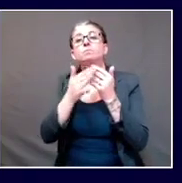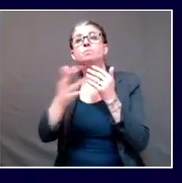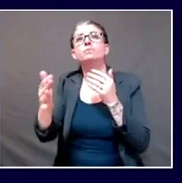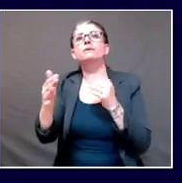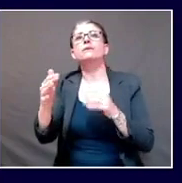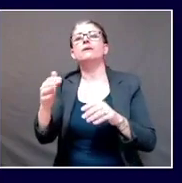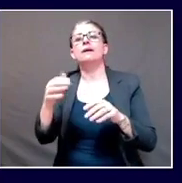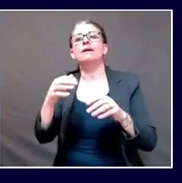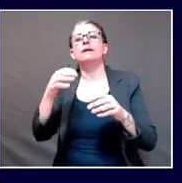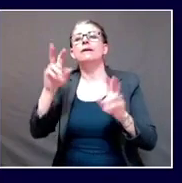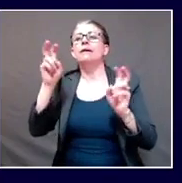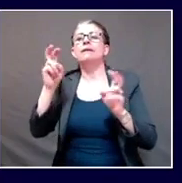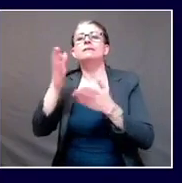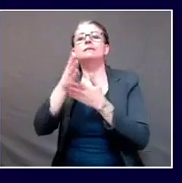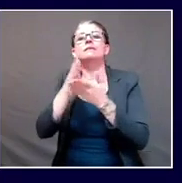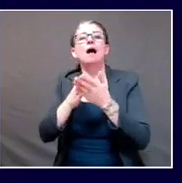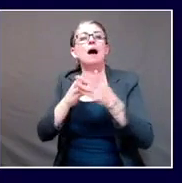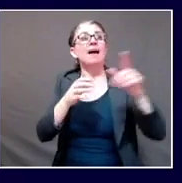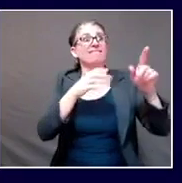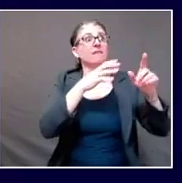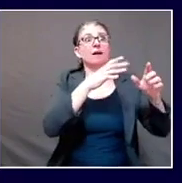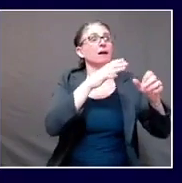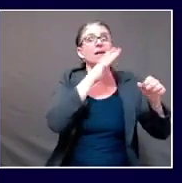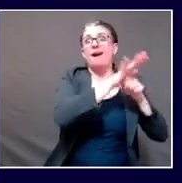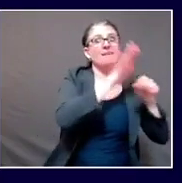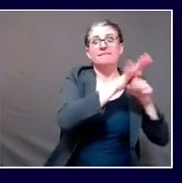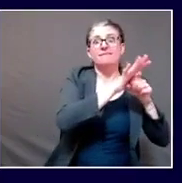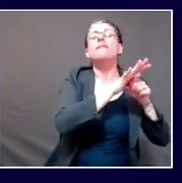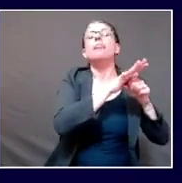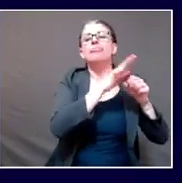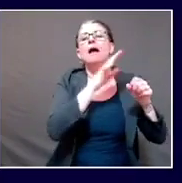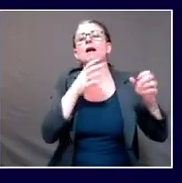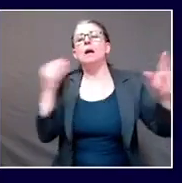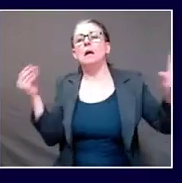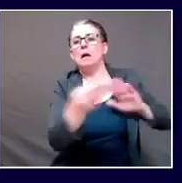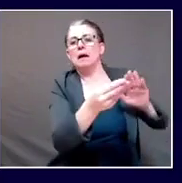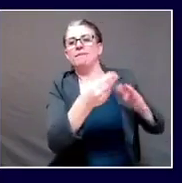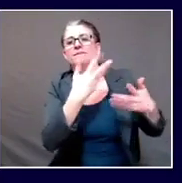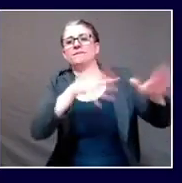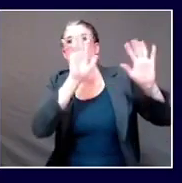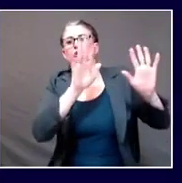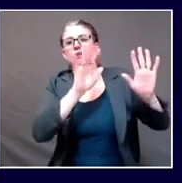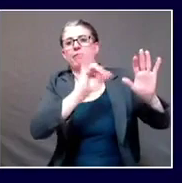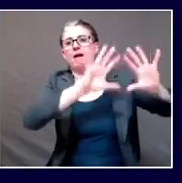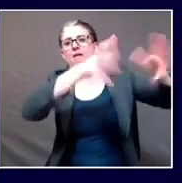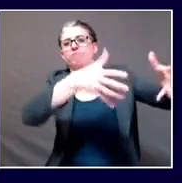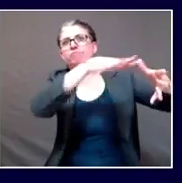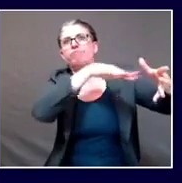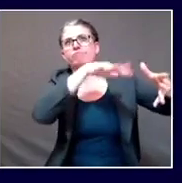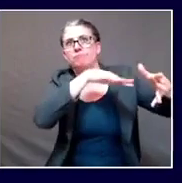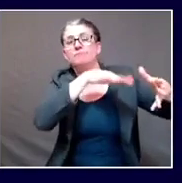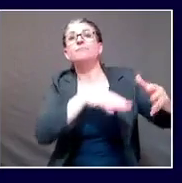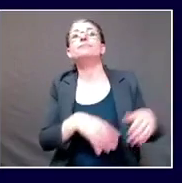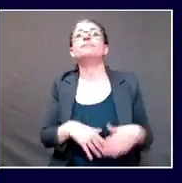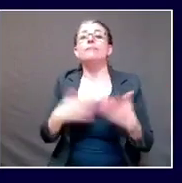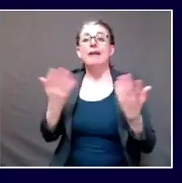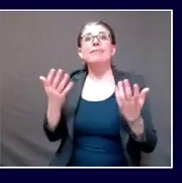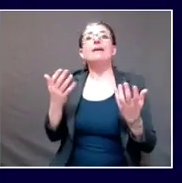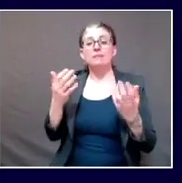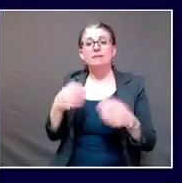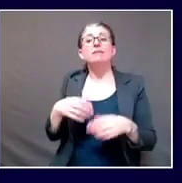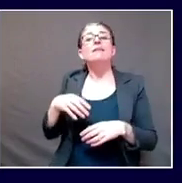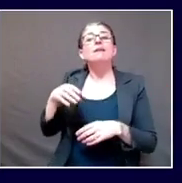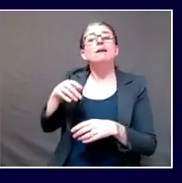as beginning to get to home health and hospice workers who are on the front lines helping to keep people out of hospitals. We do ask people for